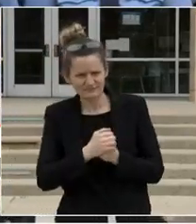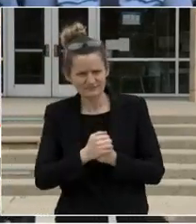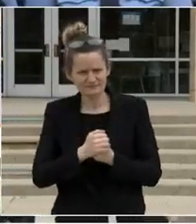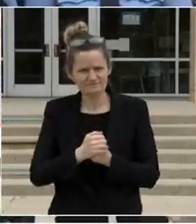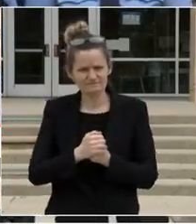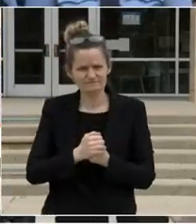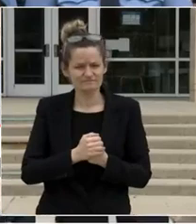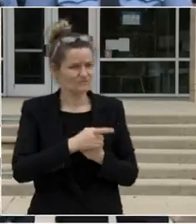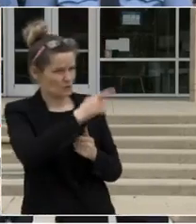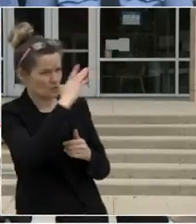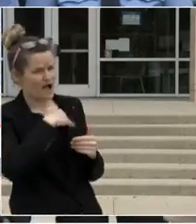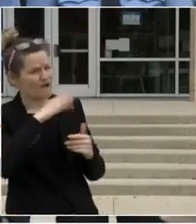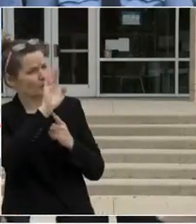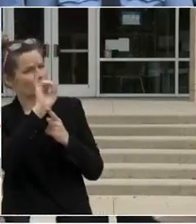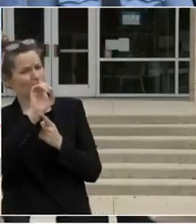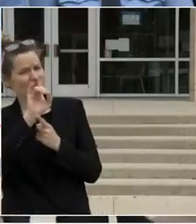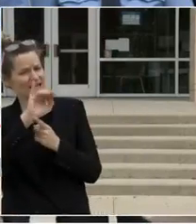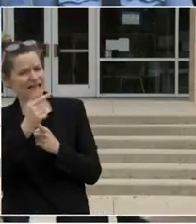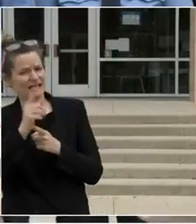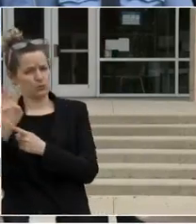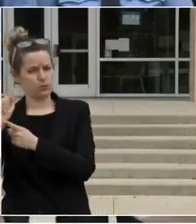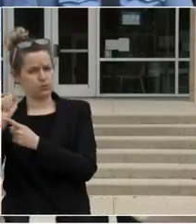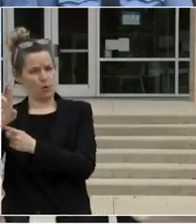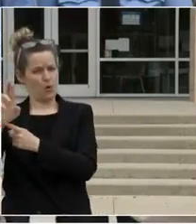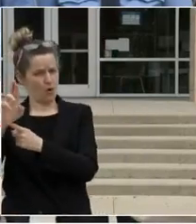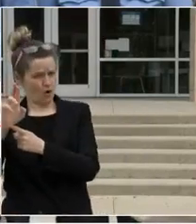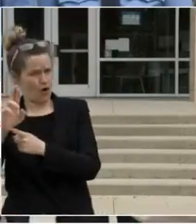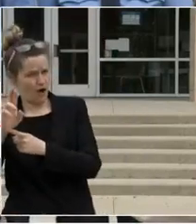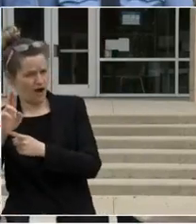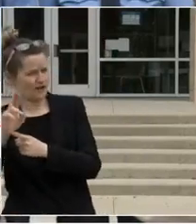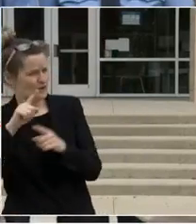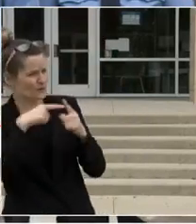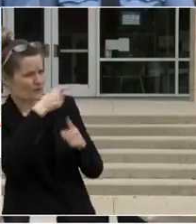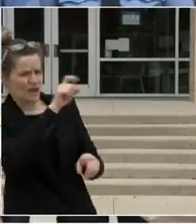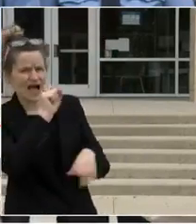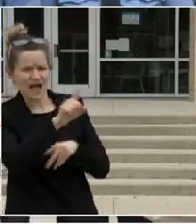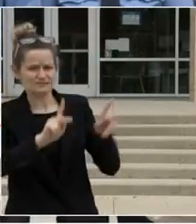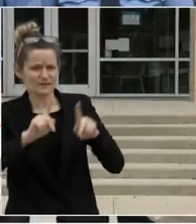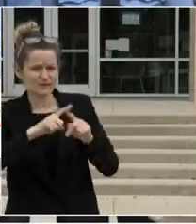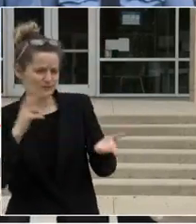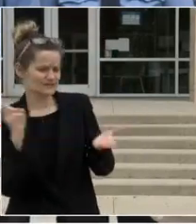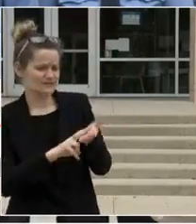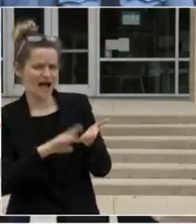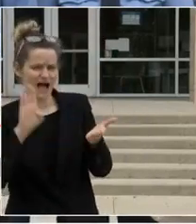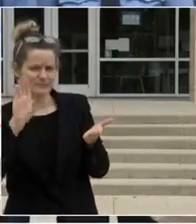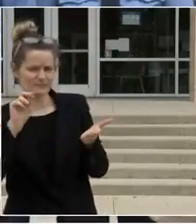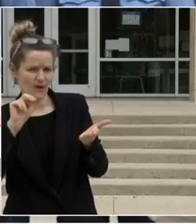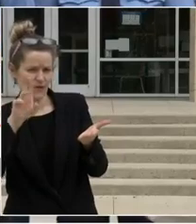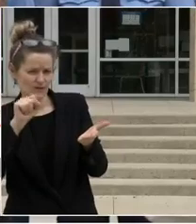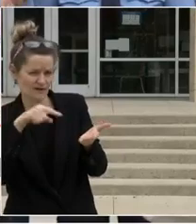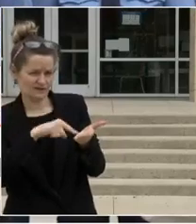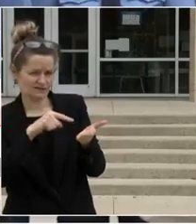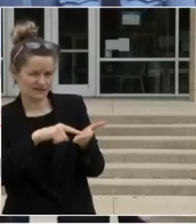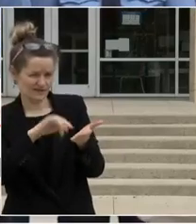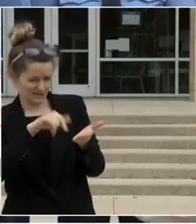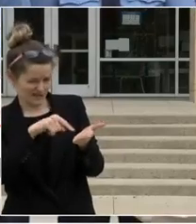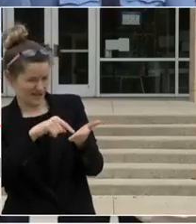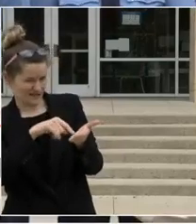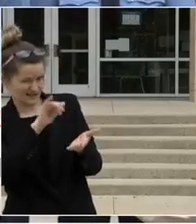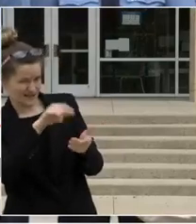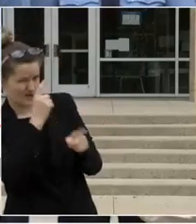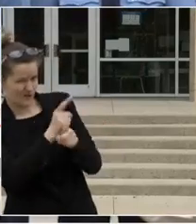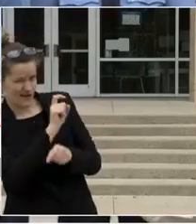is what you're offering as a signing bonus right now for MPD. Is that correct? Yeah, so I mean, you look at our